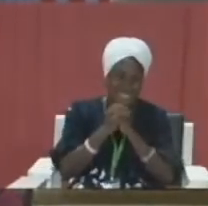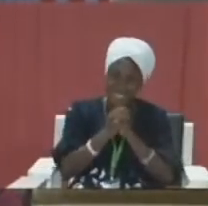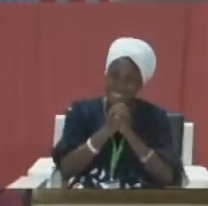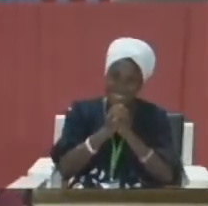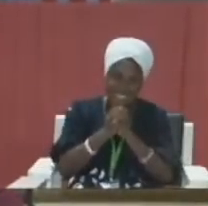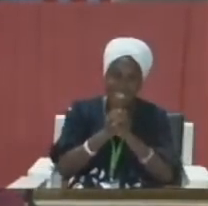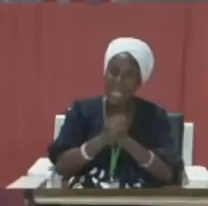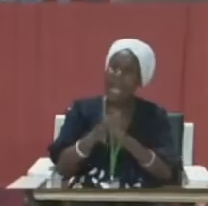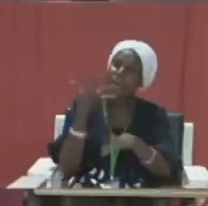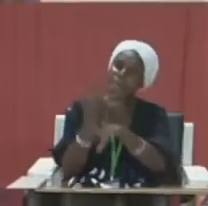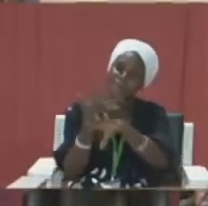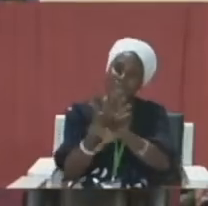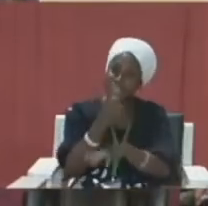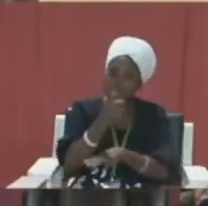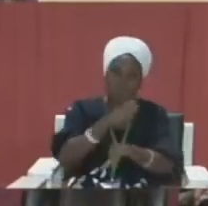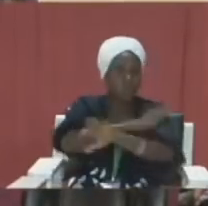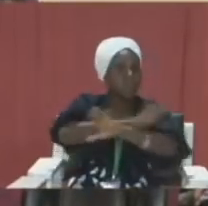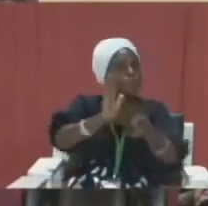this opportunity.